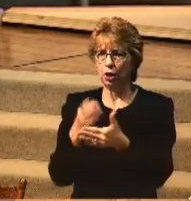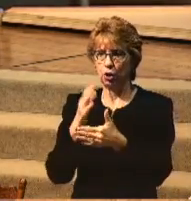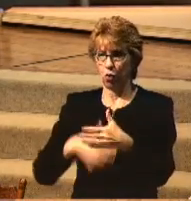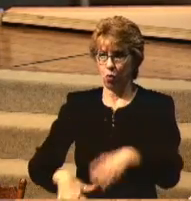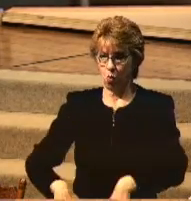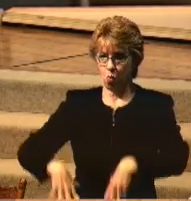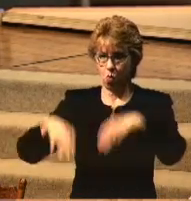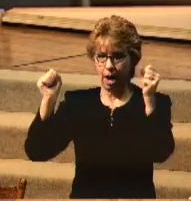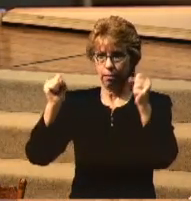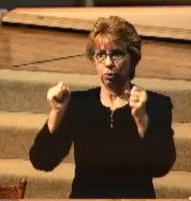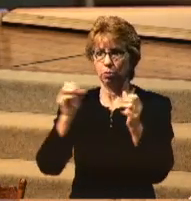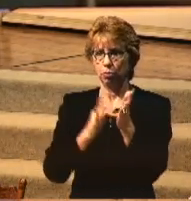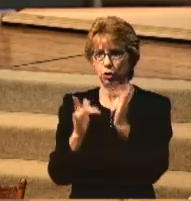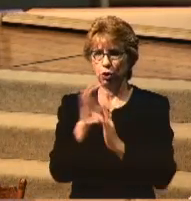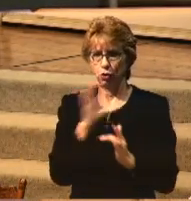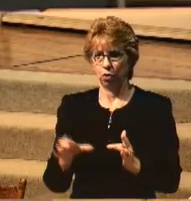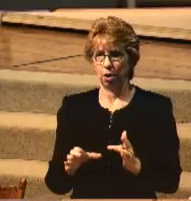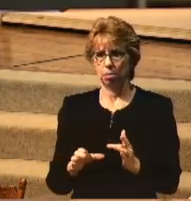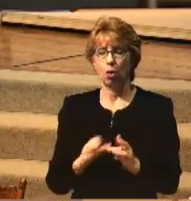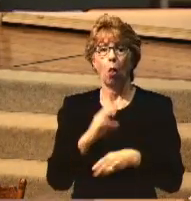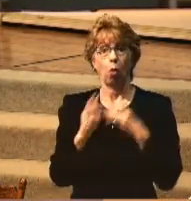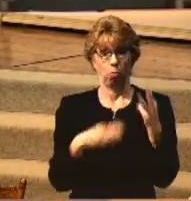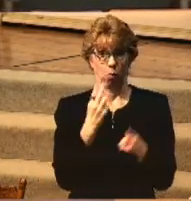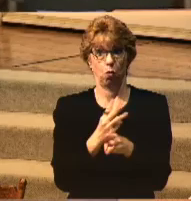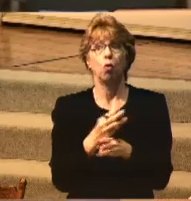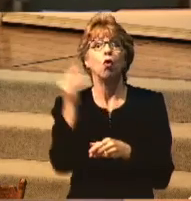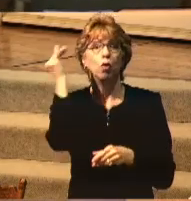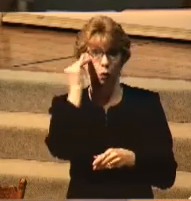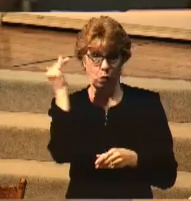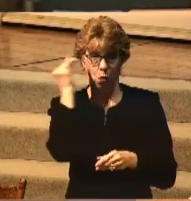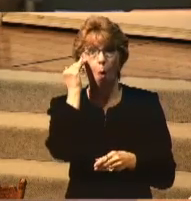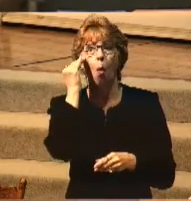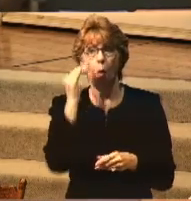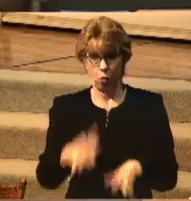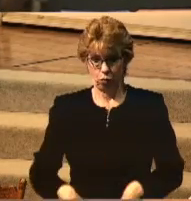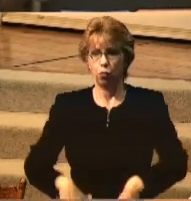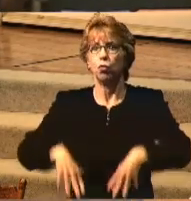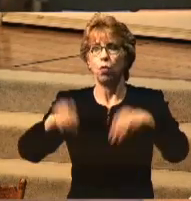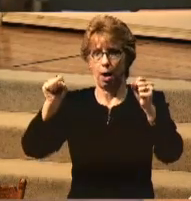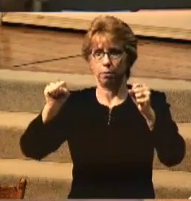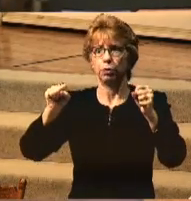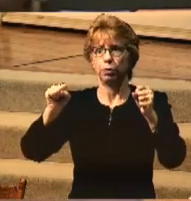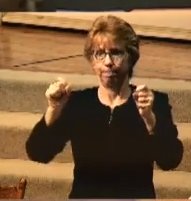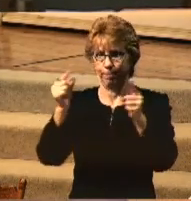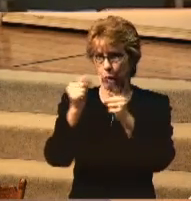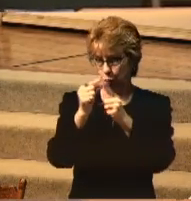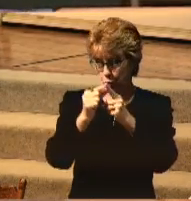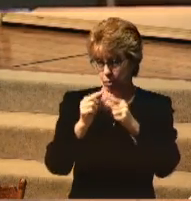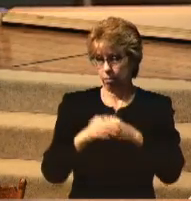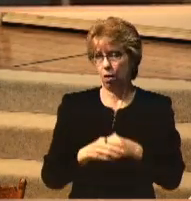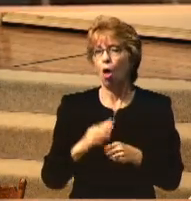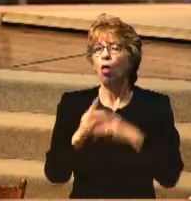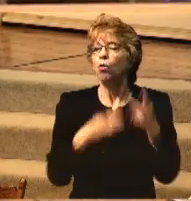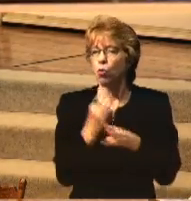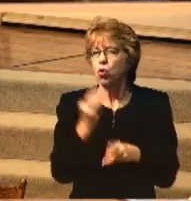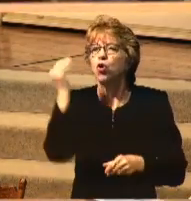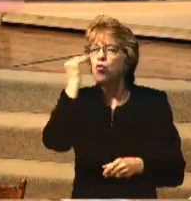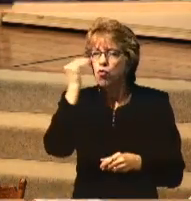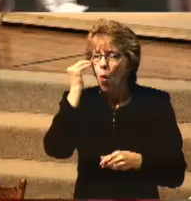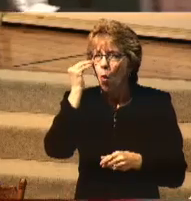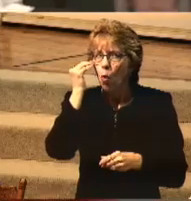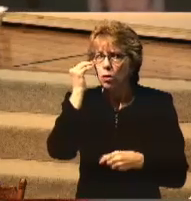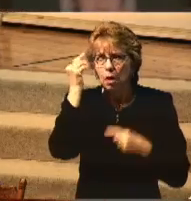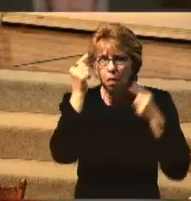Even the world is familiar with this thought of the rapture. The world is familiar with this thought of